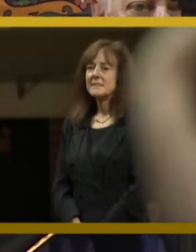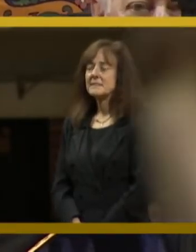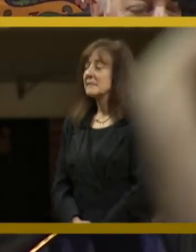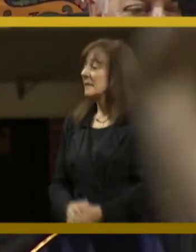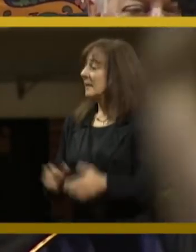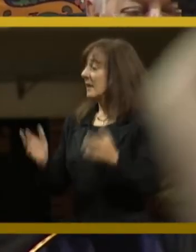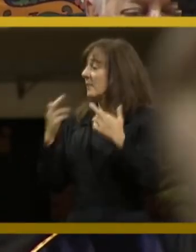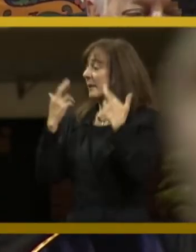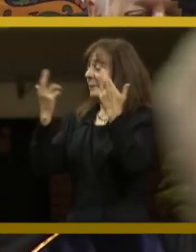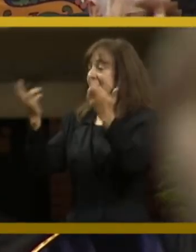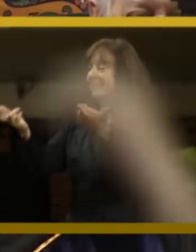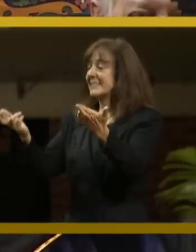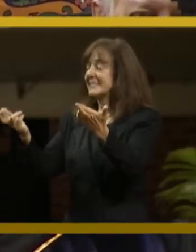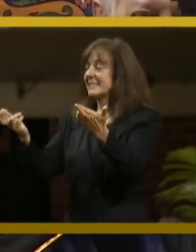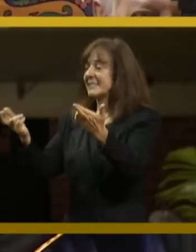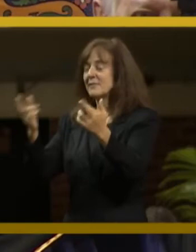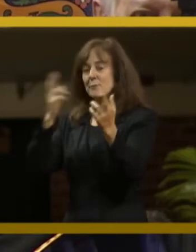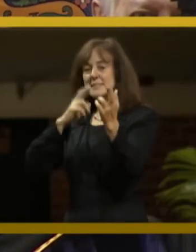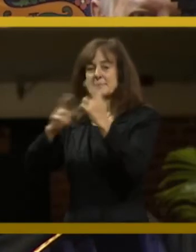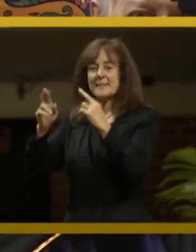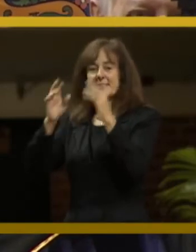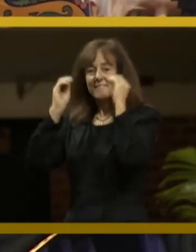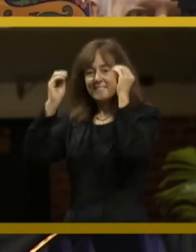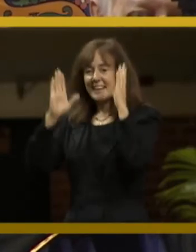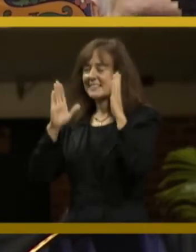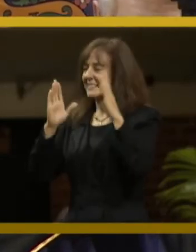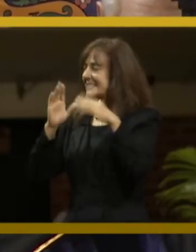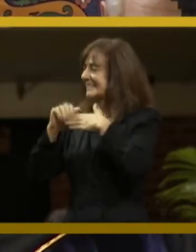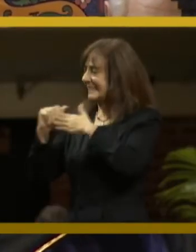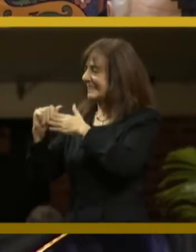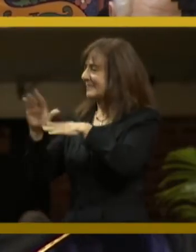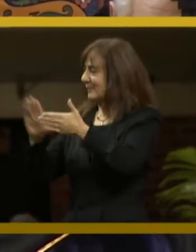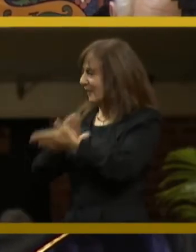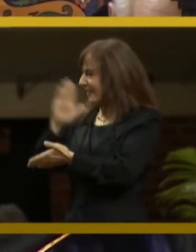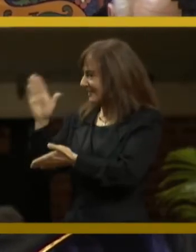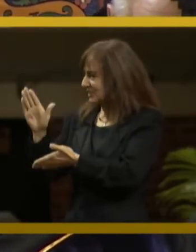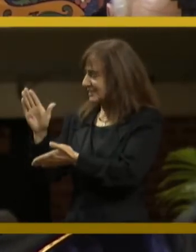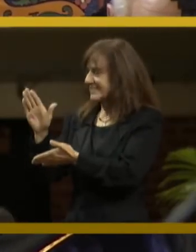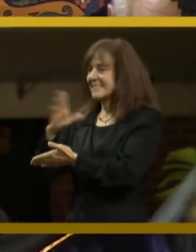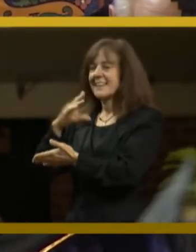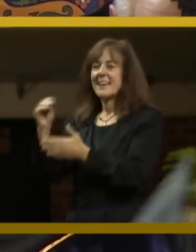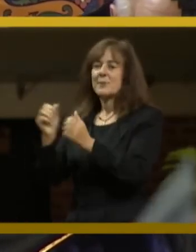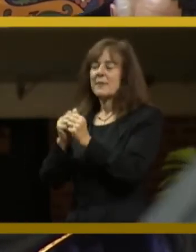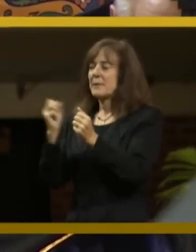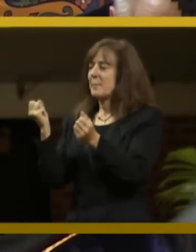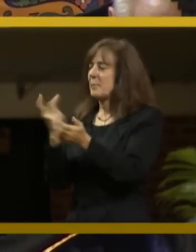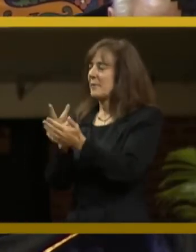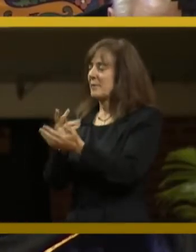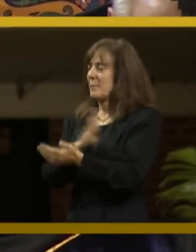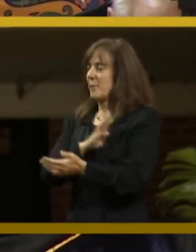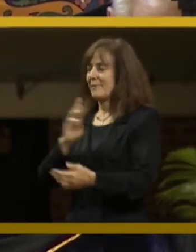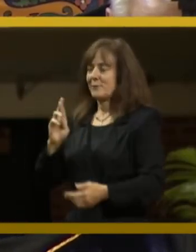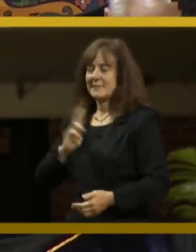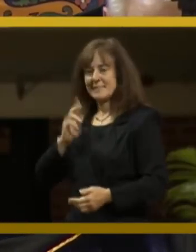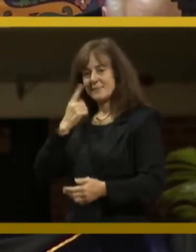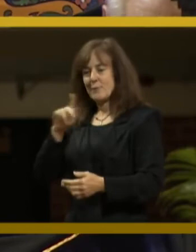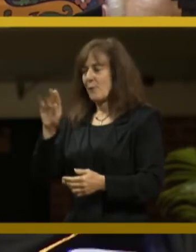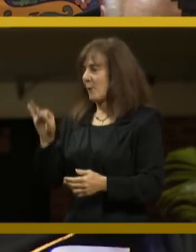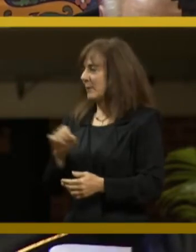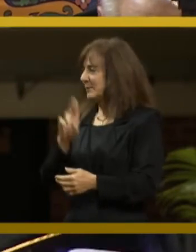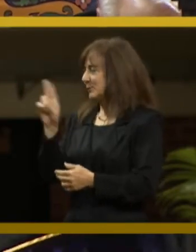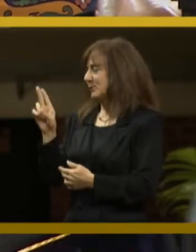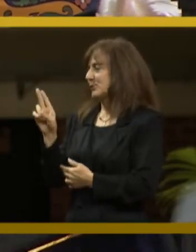On the recommendation of the respective faculties and deans of the colleges, and with the approval of the Board of Regents for Oklahoma